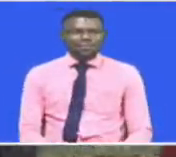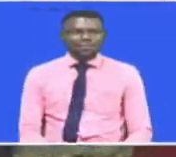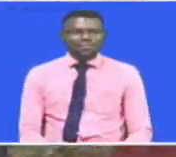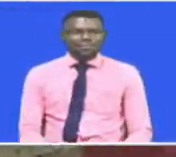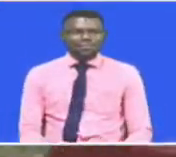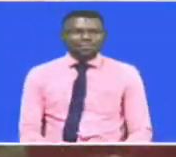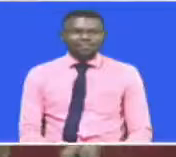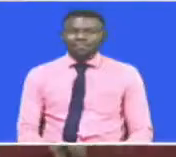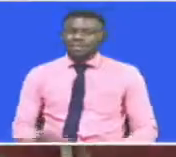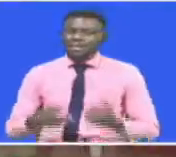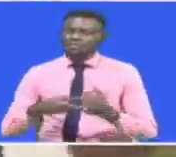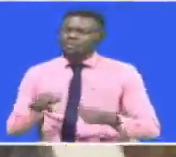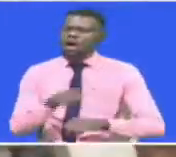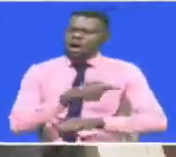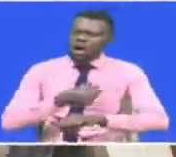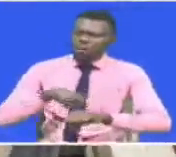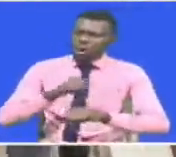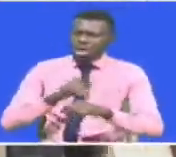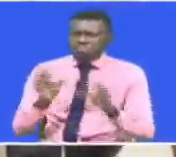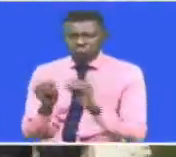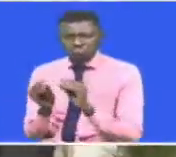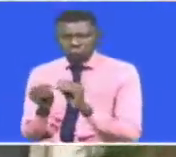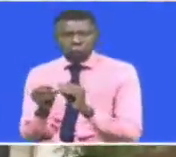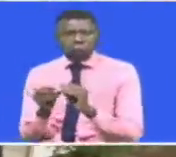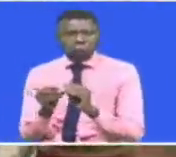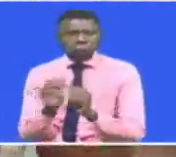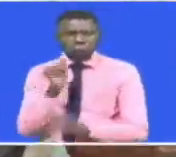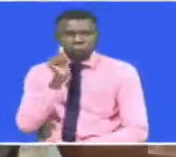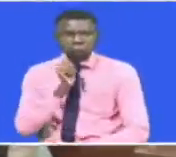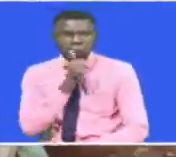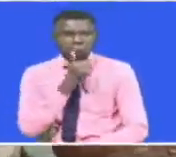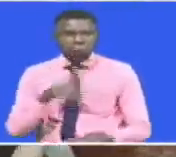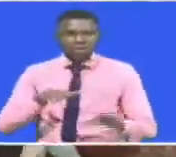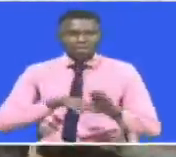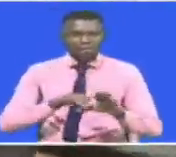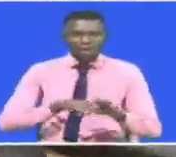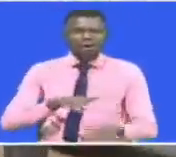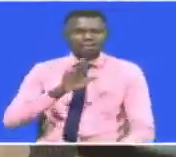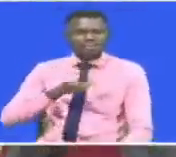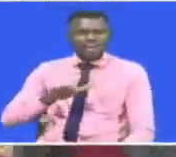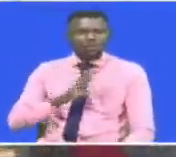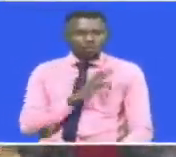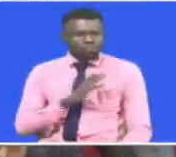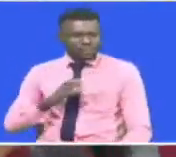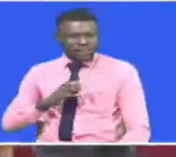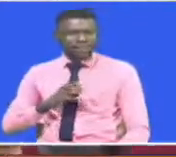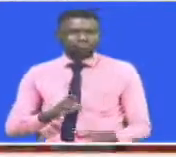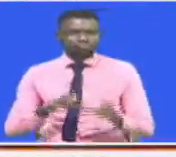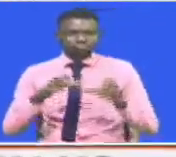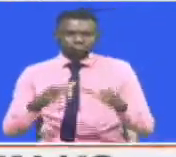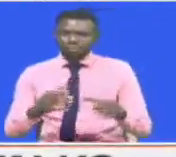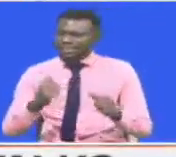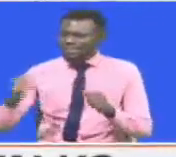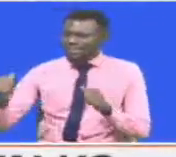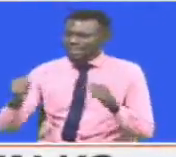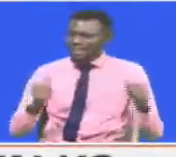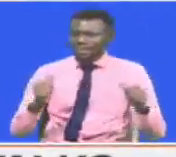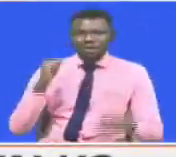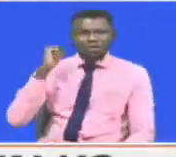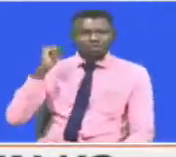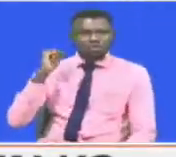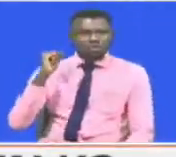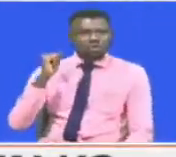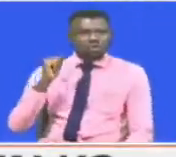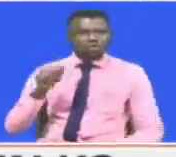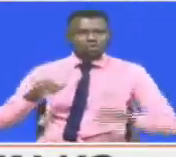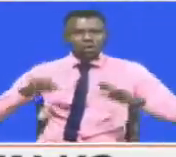After a seven-hour closed-door meeting that brought together members of the parliamentary bipartisan committee from both sides of the political divide at the Bomas